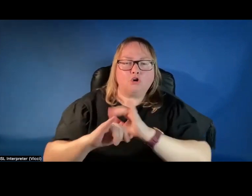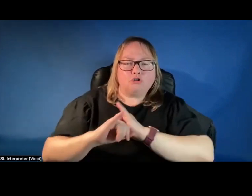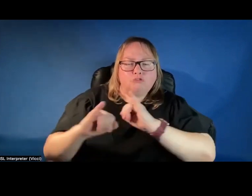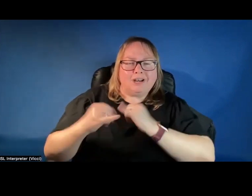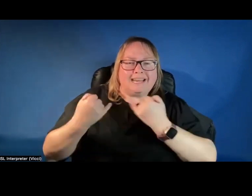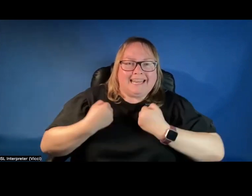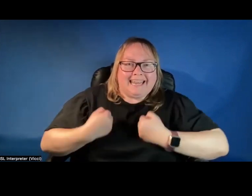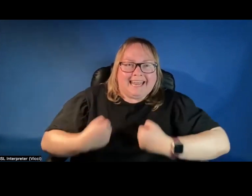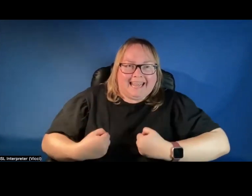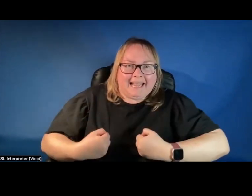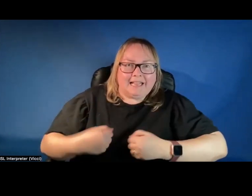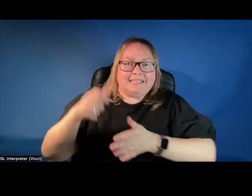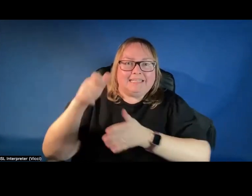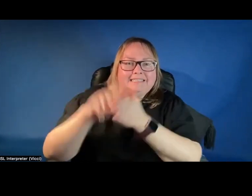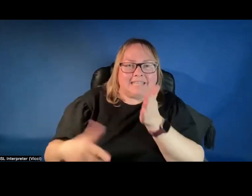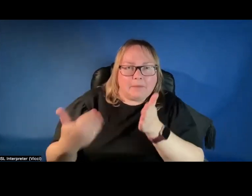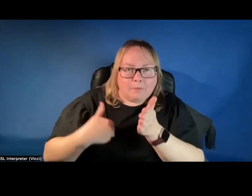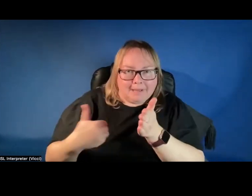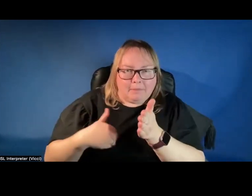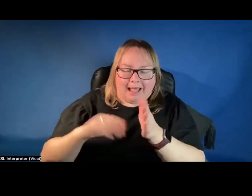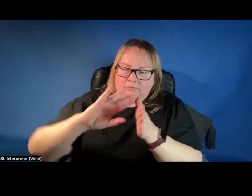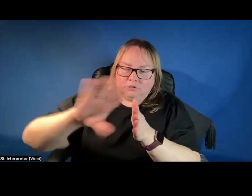is a member of Resting Up Collective.